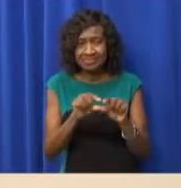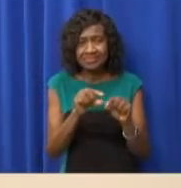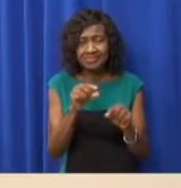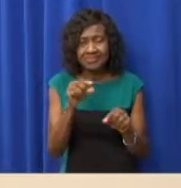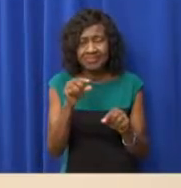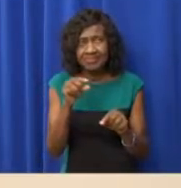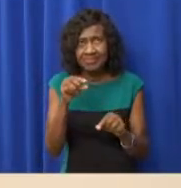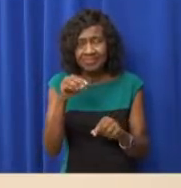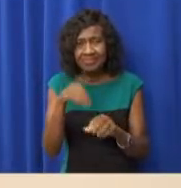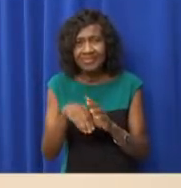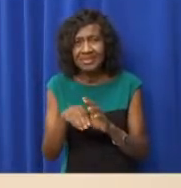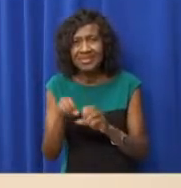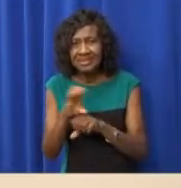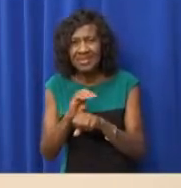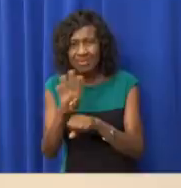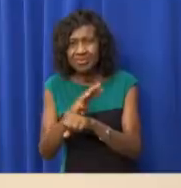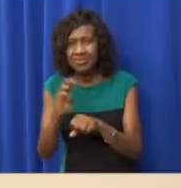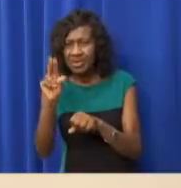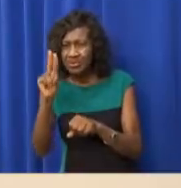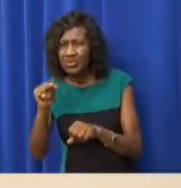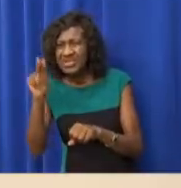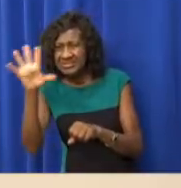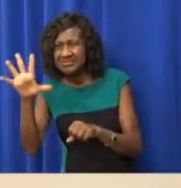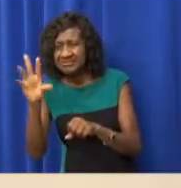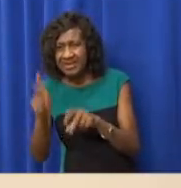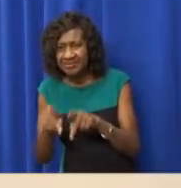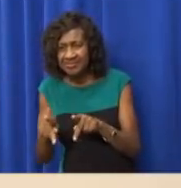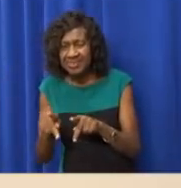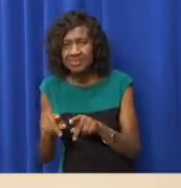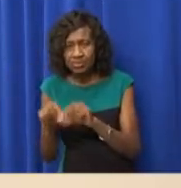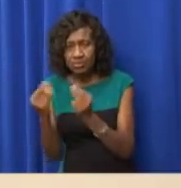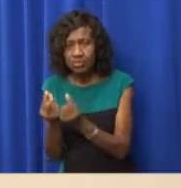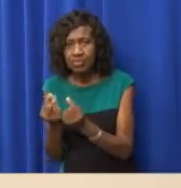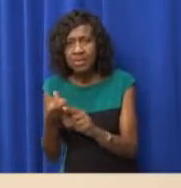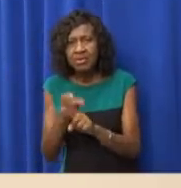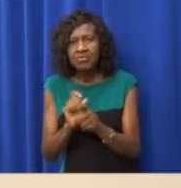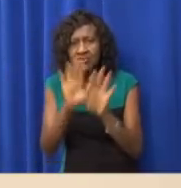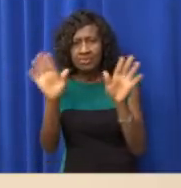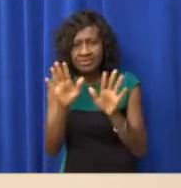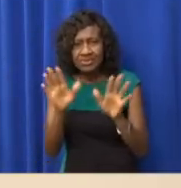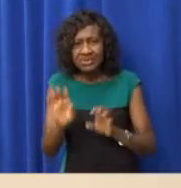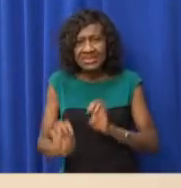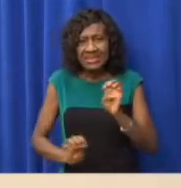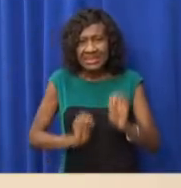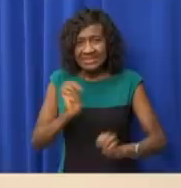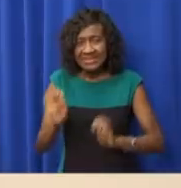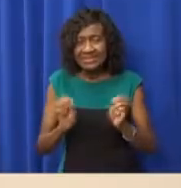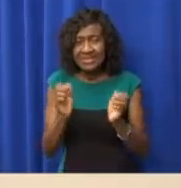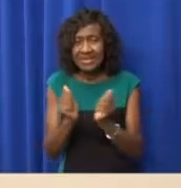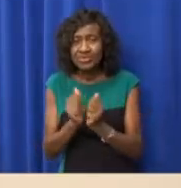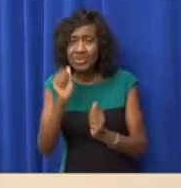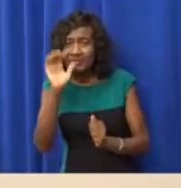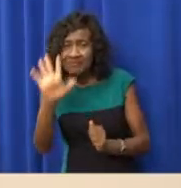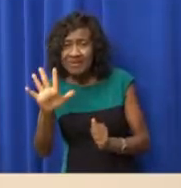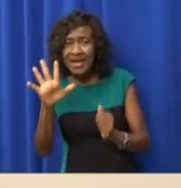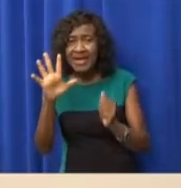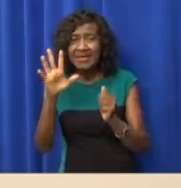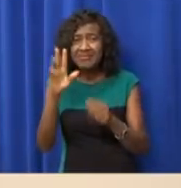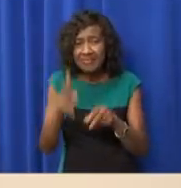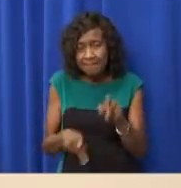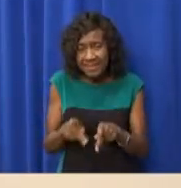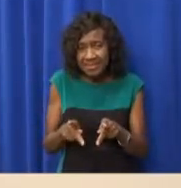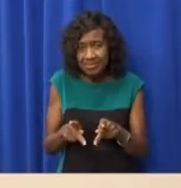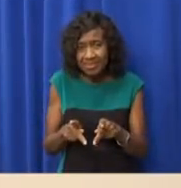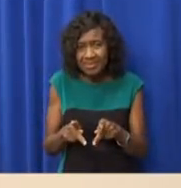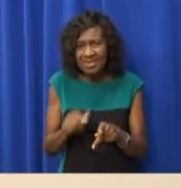persons or less continue. From Sunday, you will also be able to exercise with 5 other persons who are not members of your household